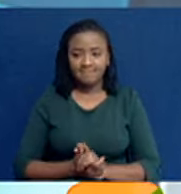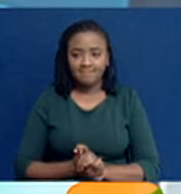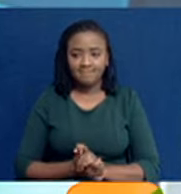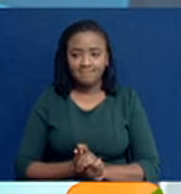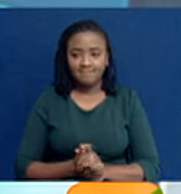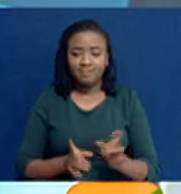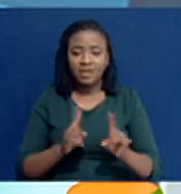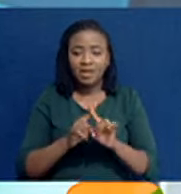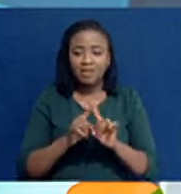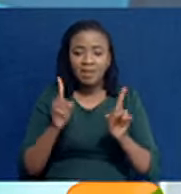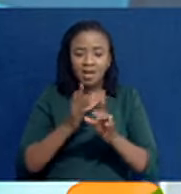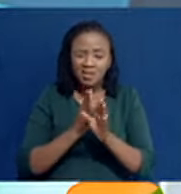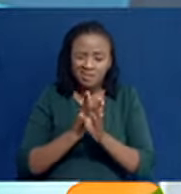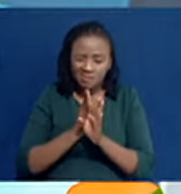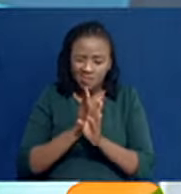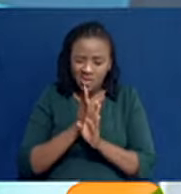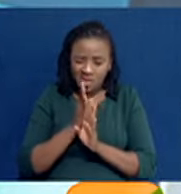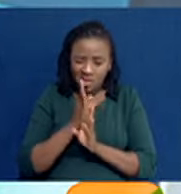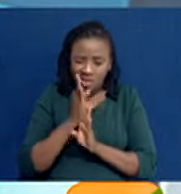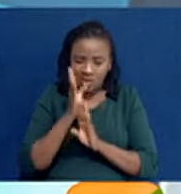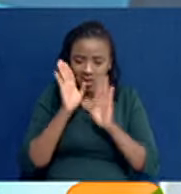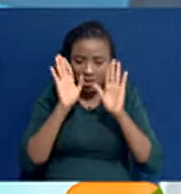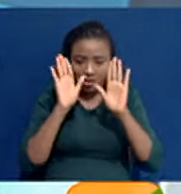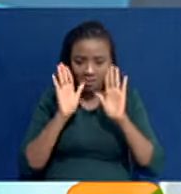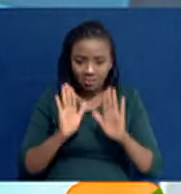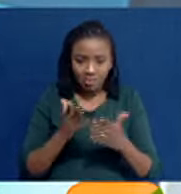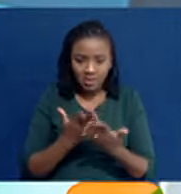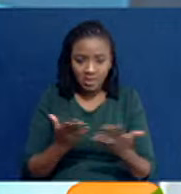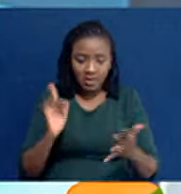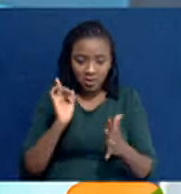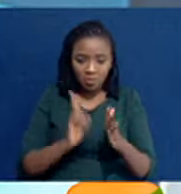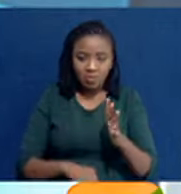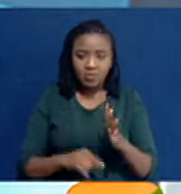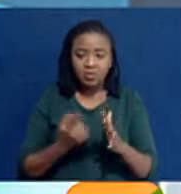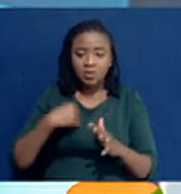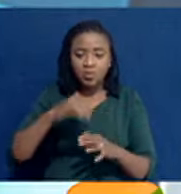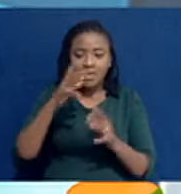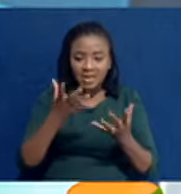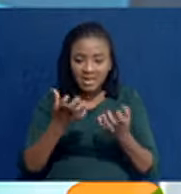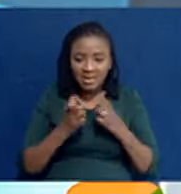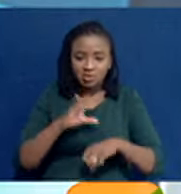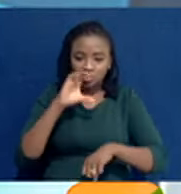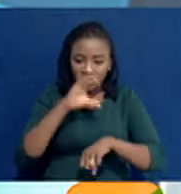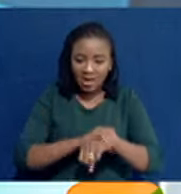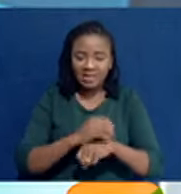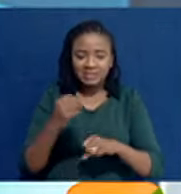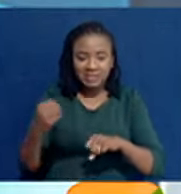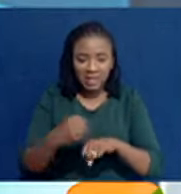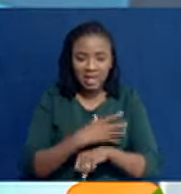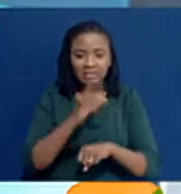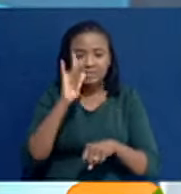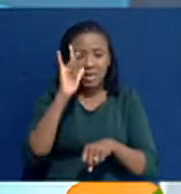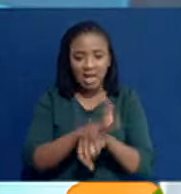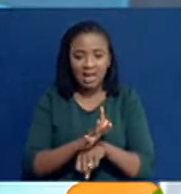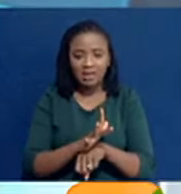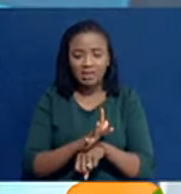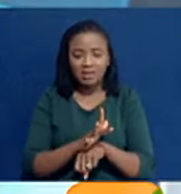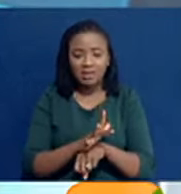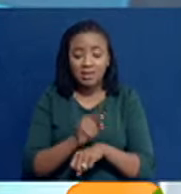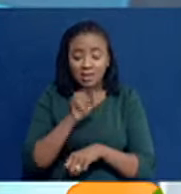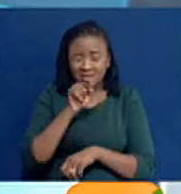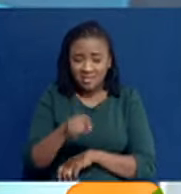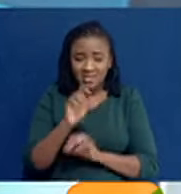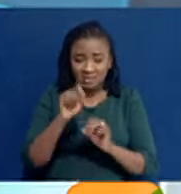the main important thing is to catch cancer early. Yeah. And that you can only do